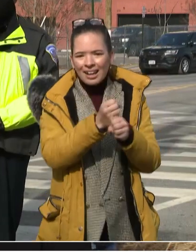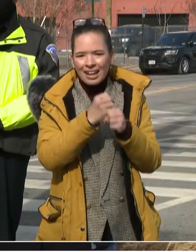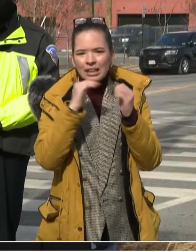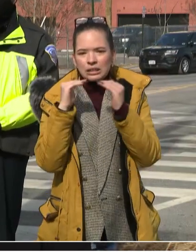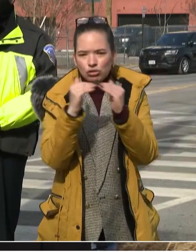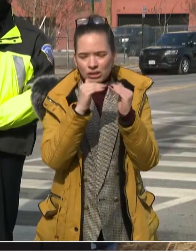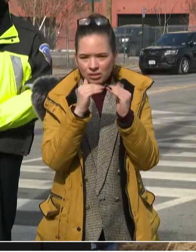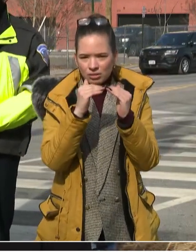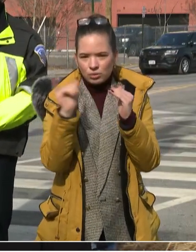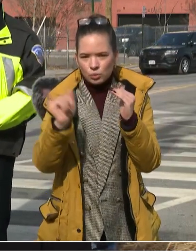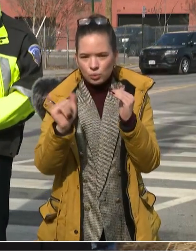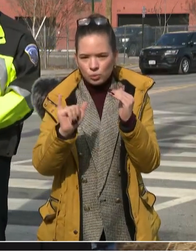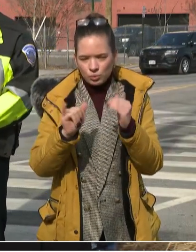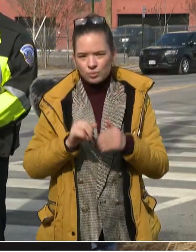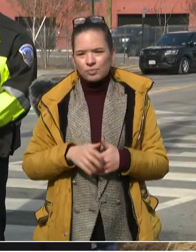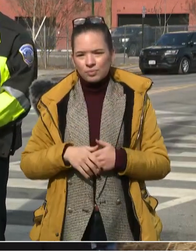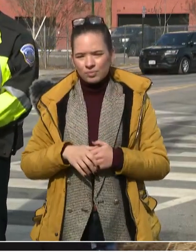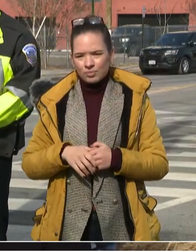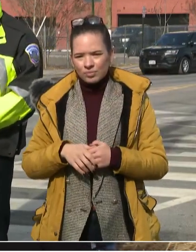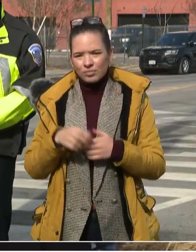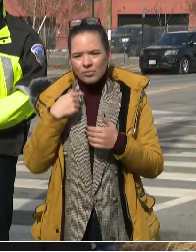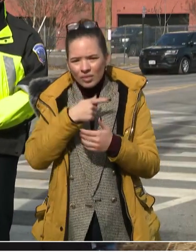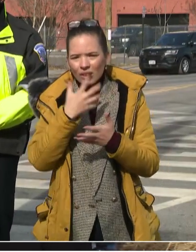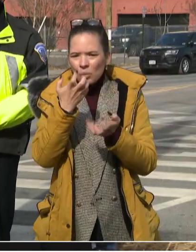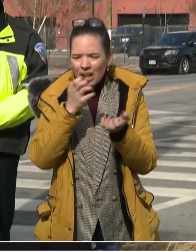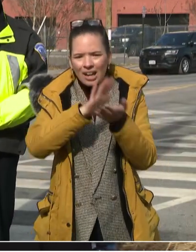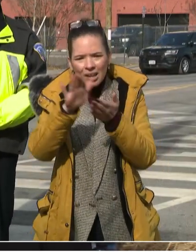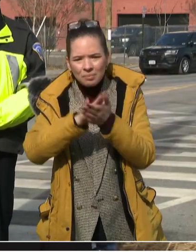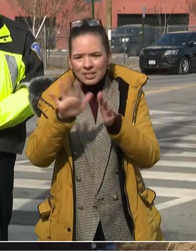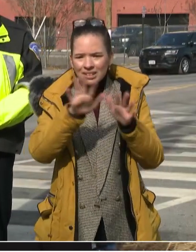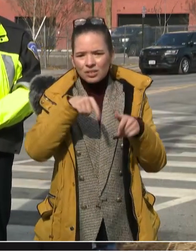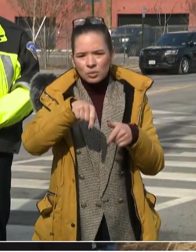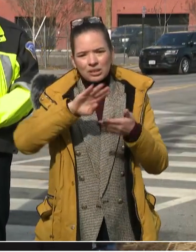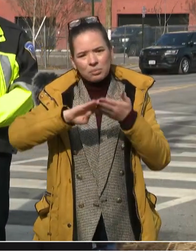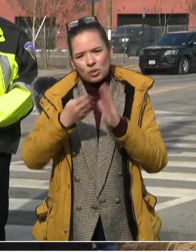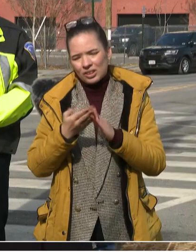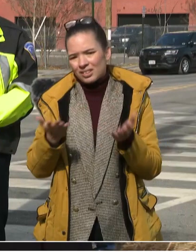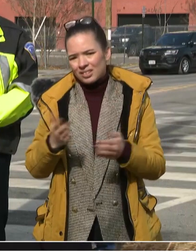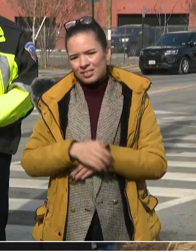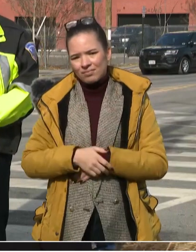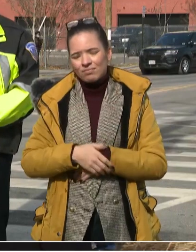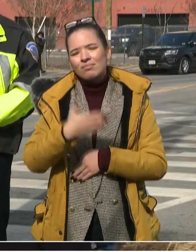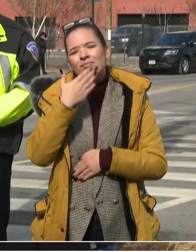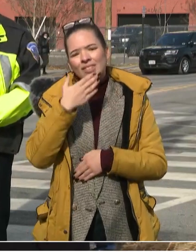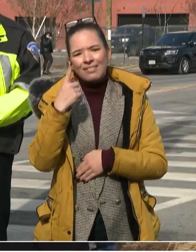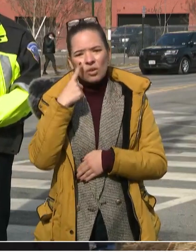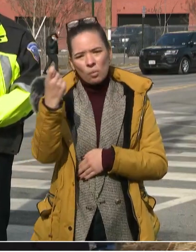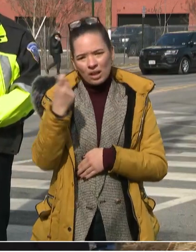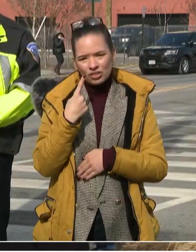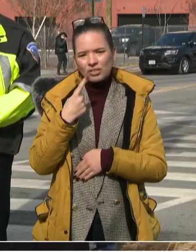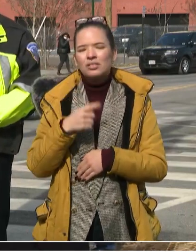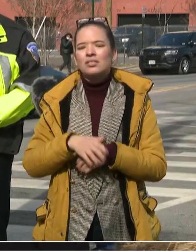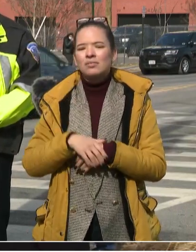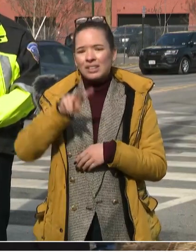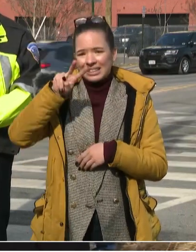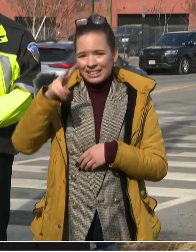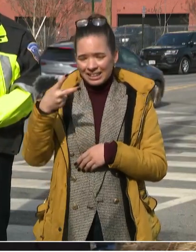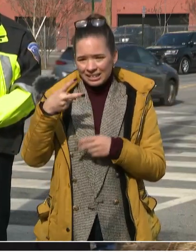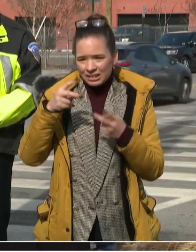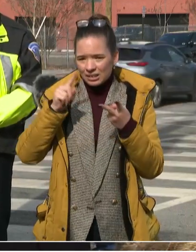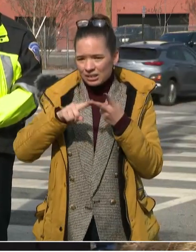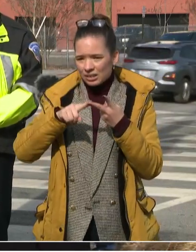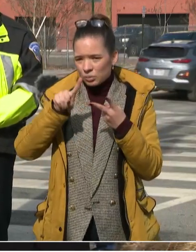up everything in our communities. But thank you for that question, and we'll take a look at it. I think the second question was here, and then